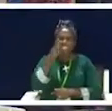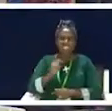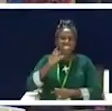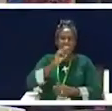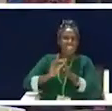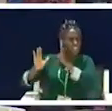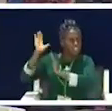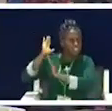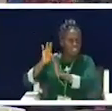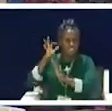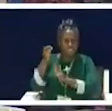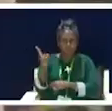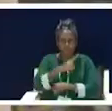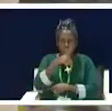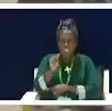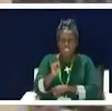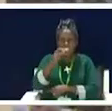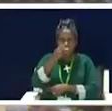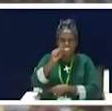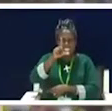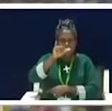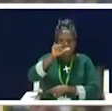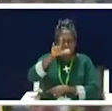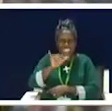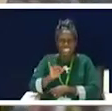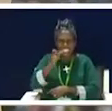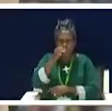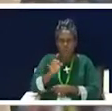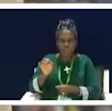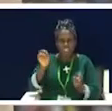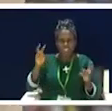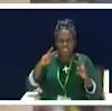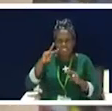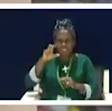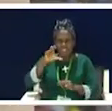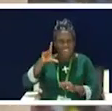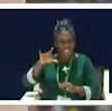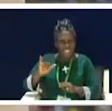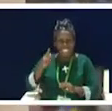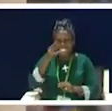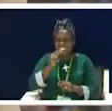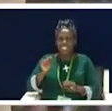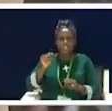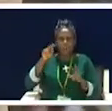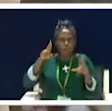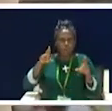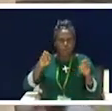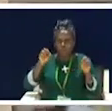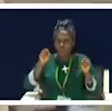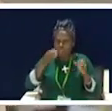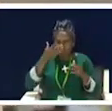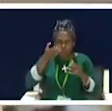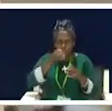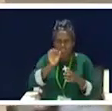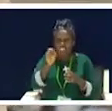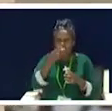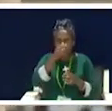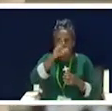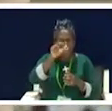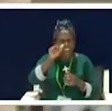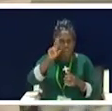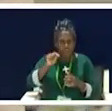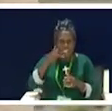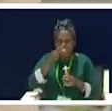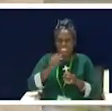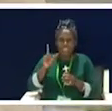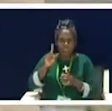Days, the Lily of the Valley, the Rose of Sharon, the one who was, the one